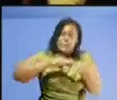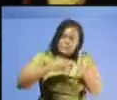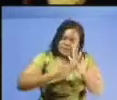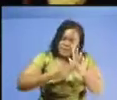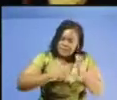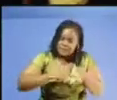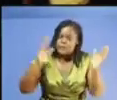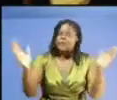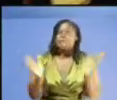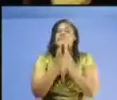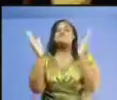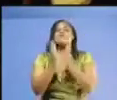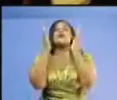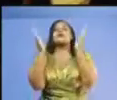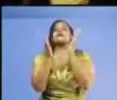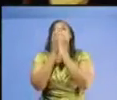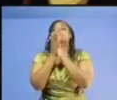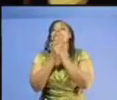praise.